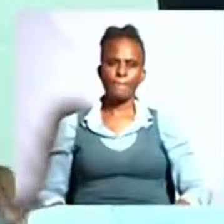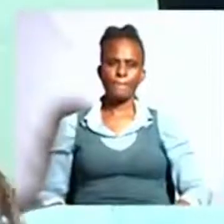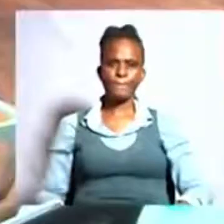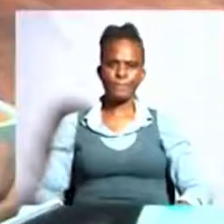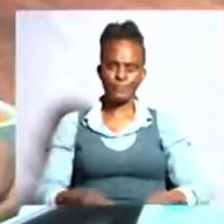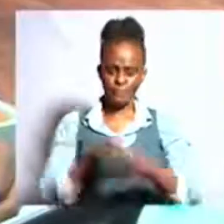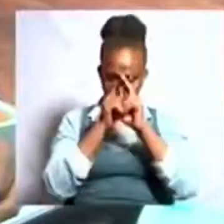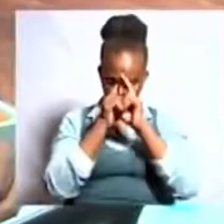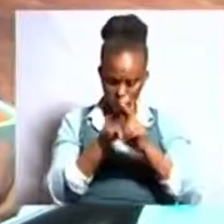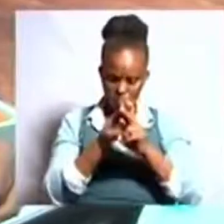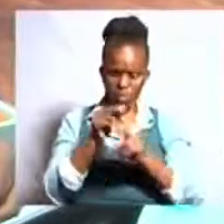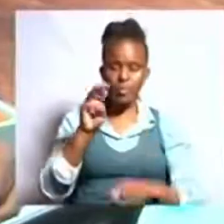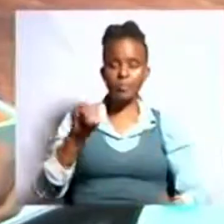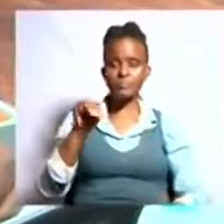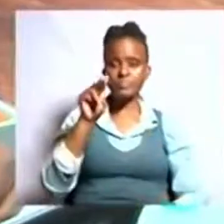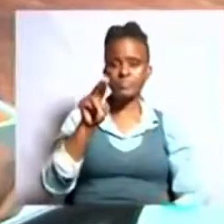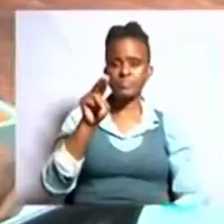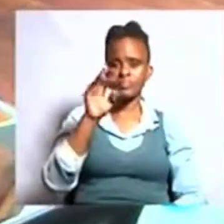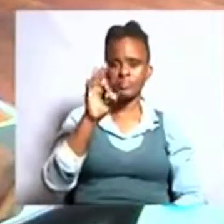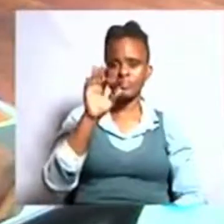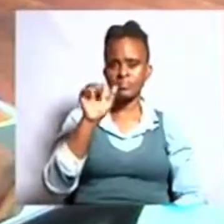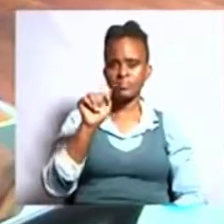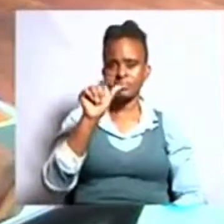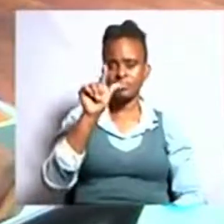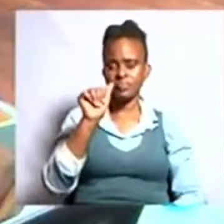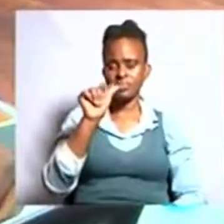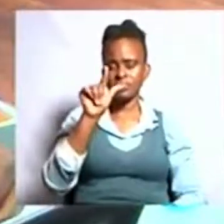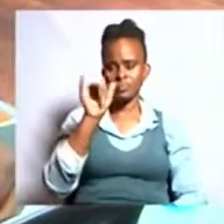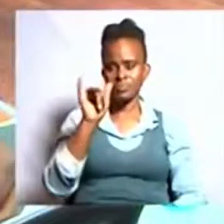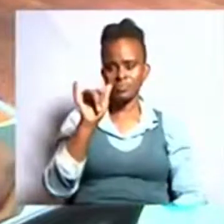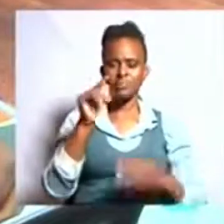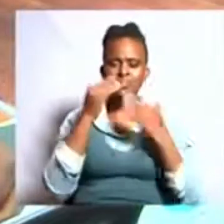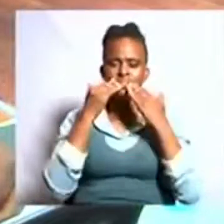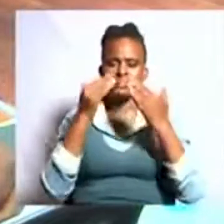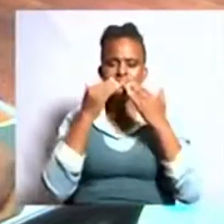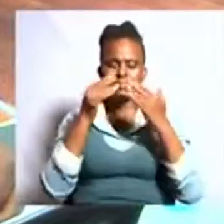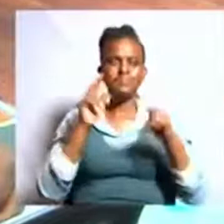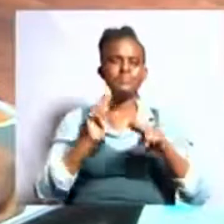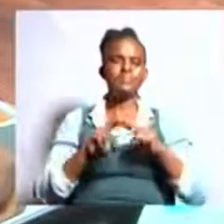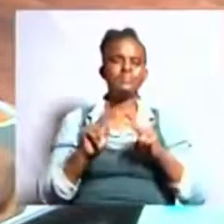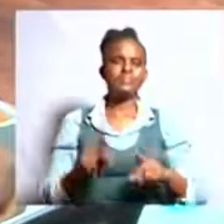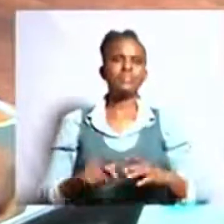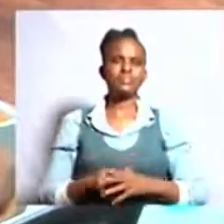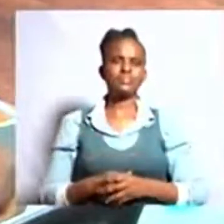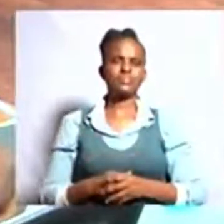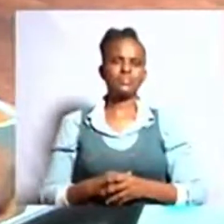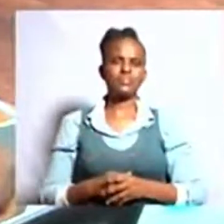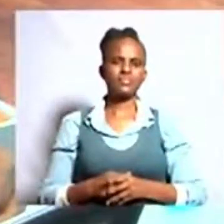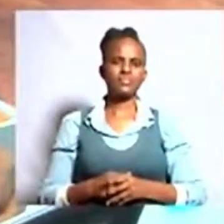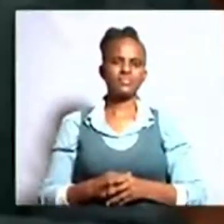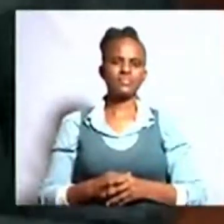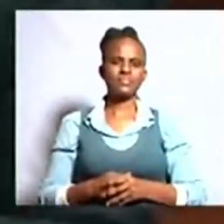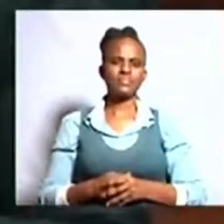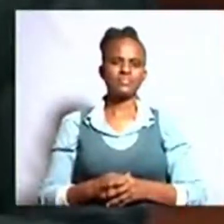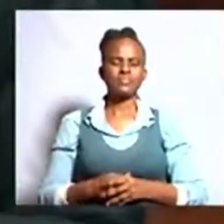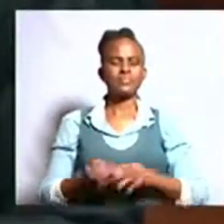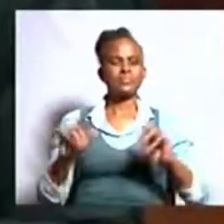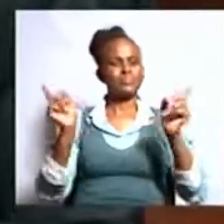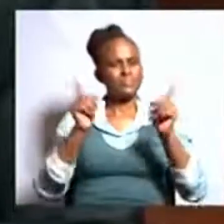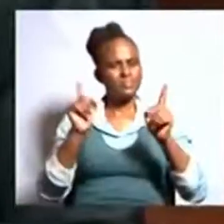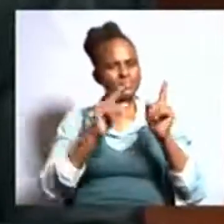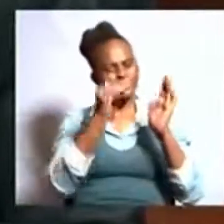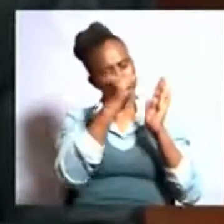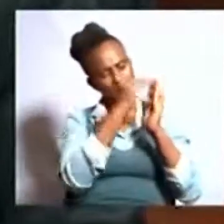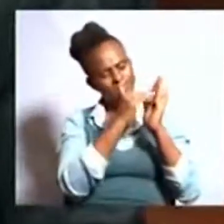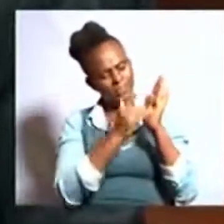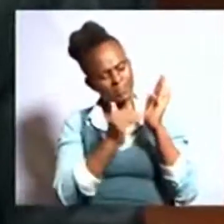Honorable Mfalari. Thank you, Chair. Where are the guidelines